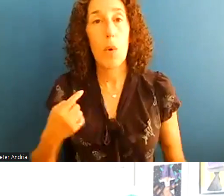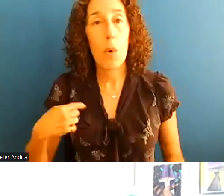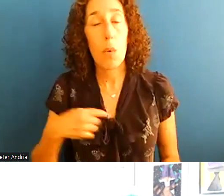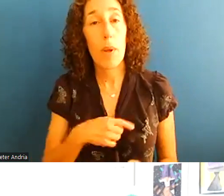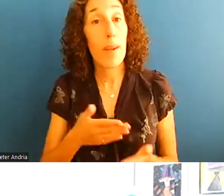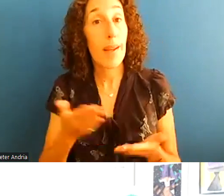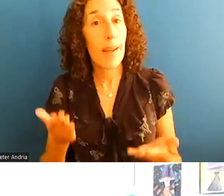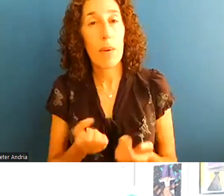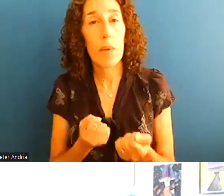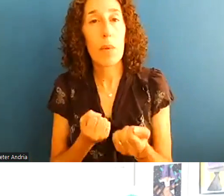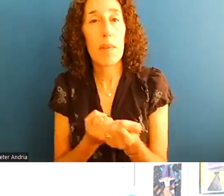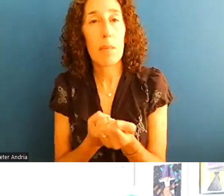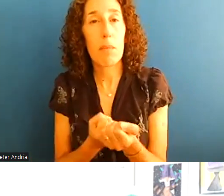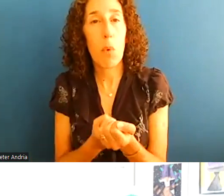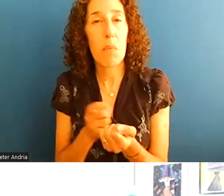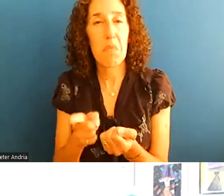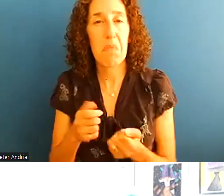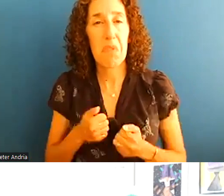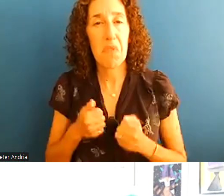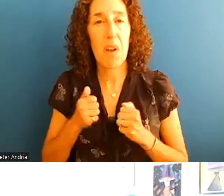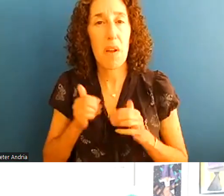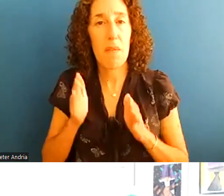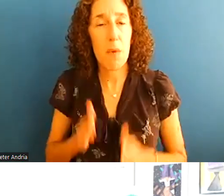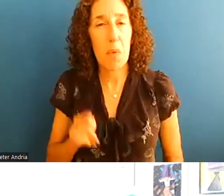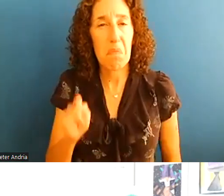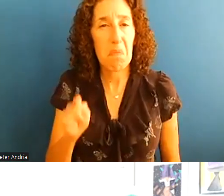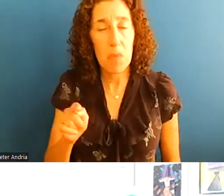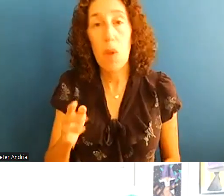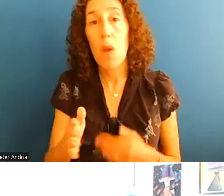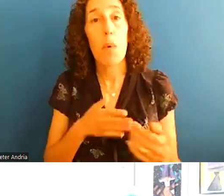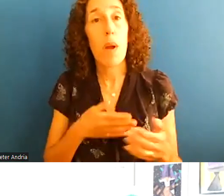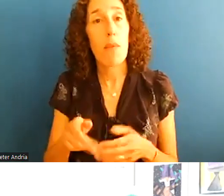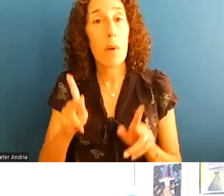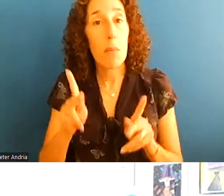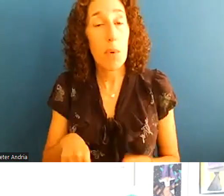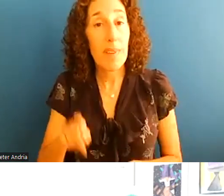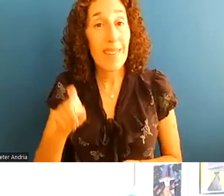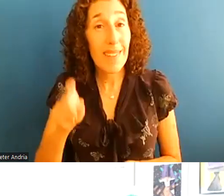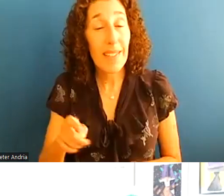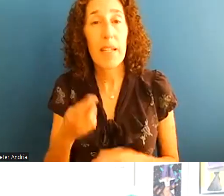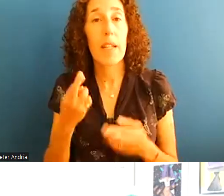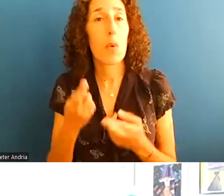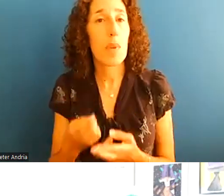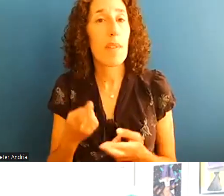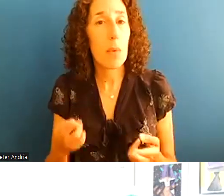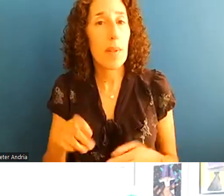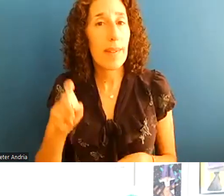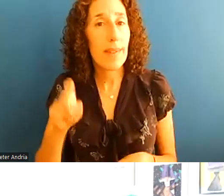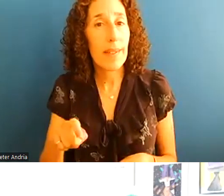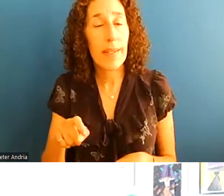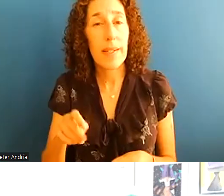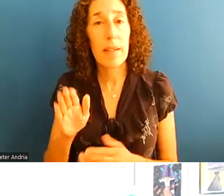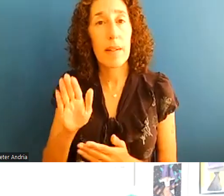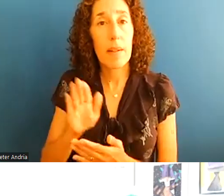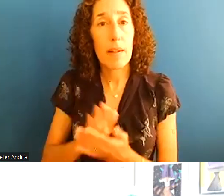to support the survivor. Whatever the survivor needs, whatever resources they need, whether it's in-person support, whether it's